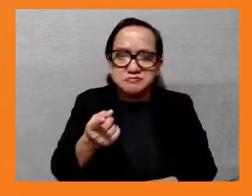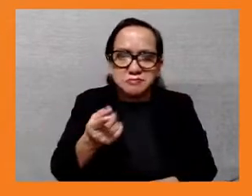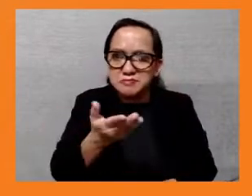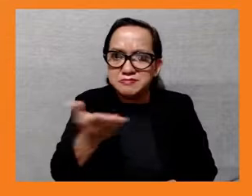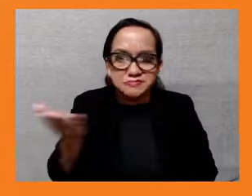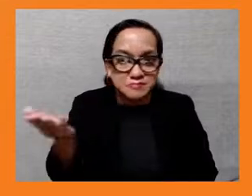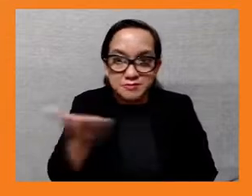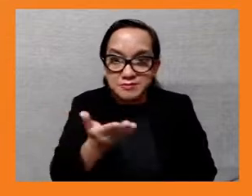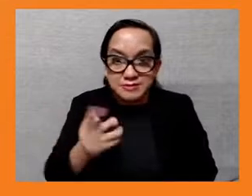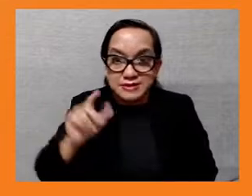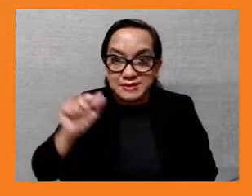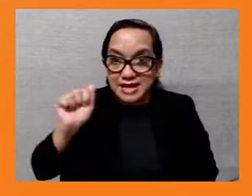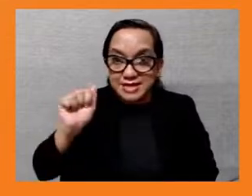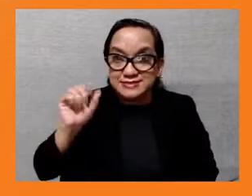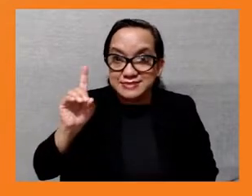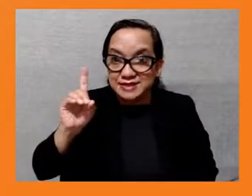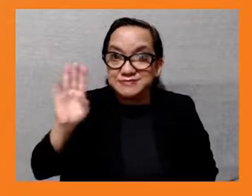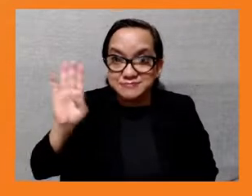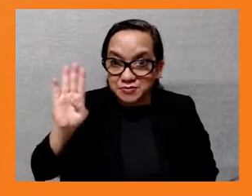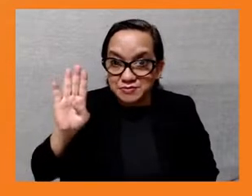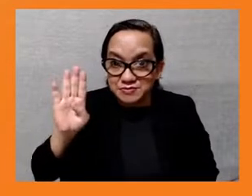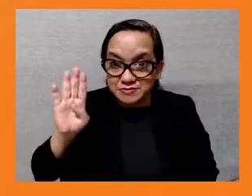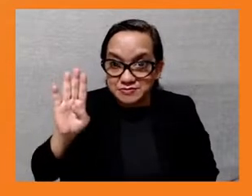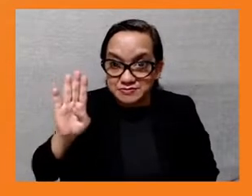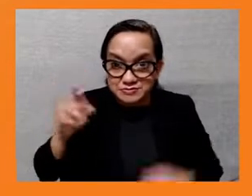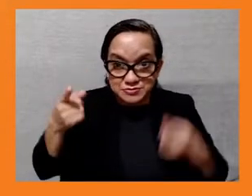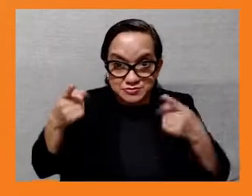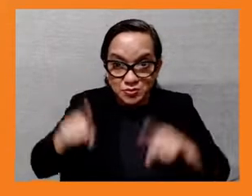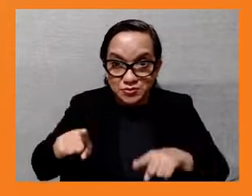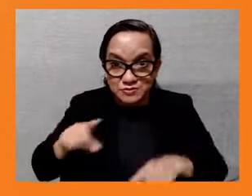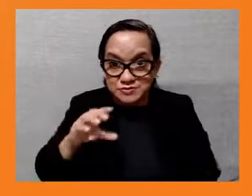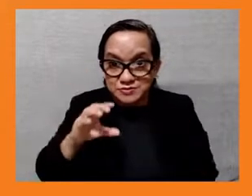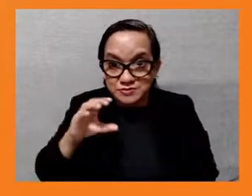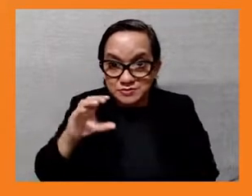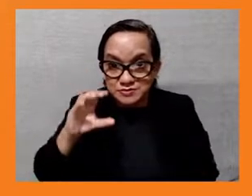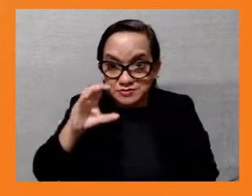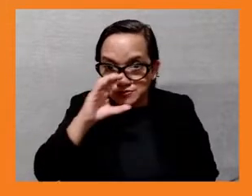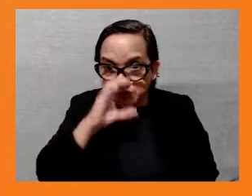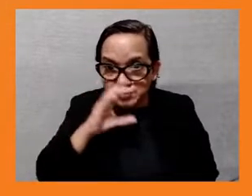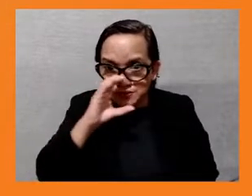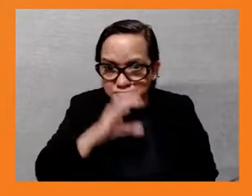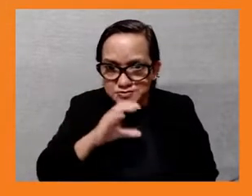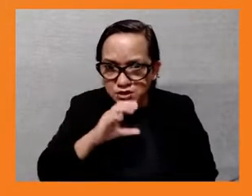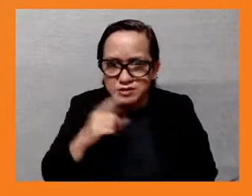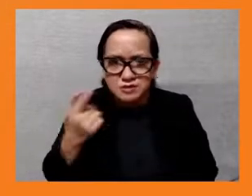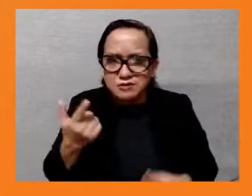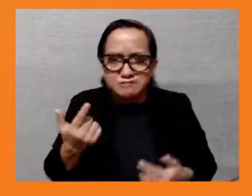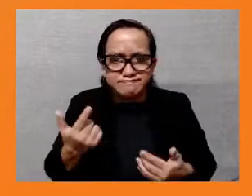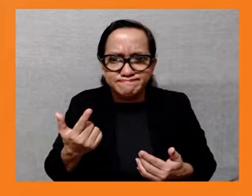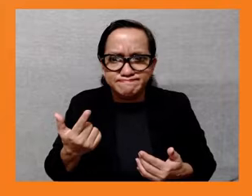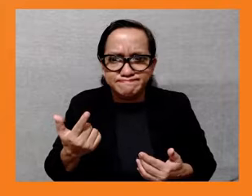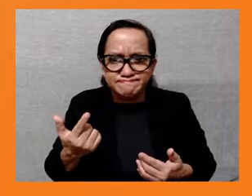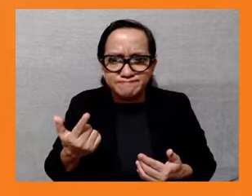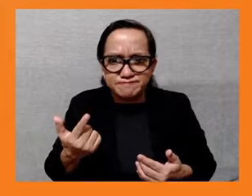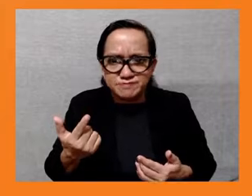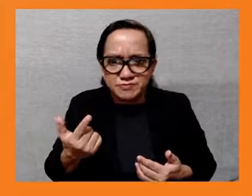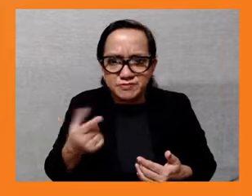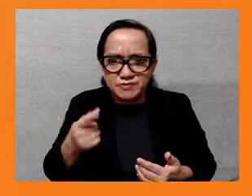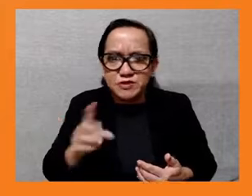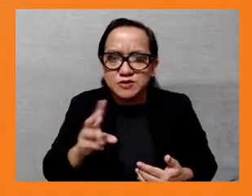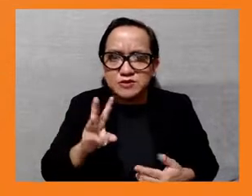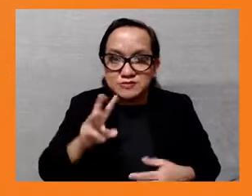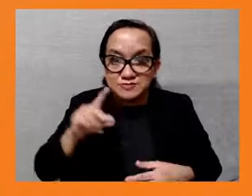construction activities to put in the water supply and sanitation. You know, so working through those temporary impacts and making sure